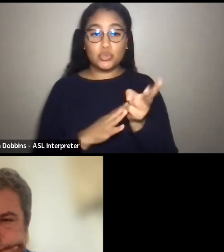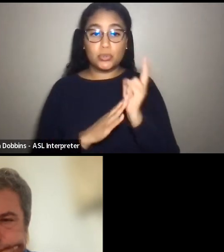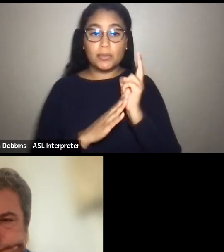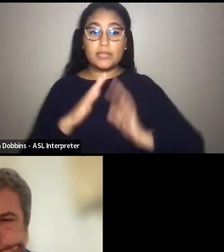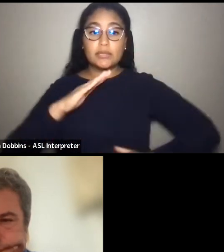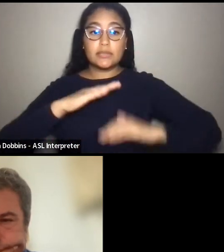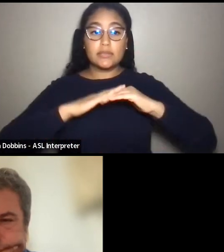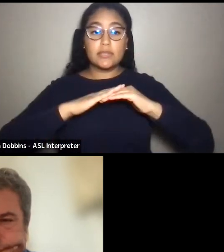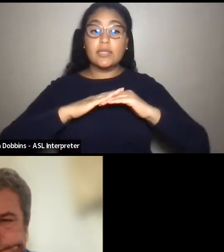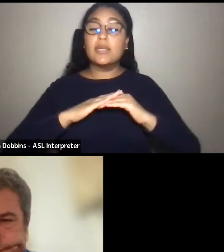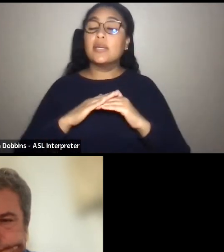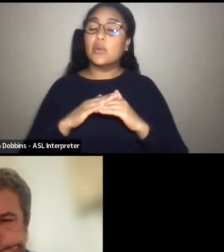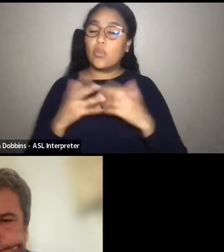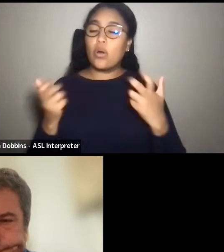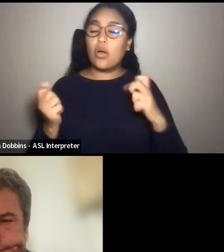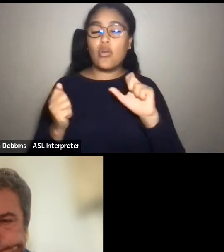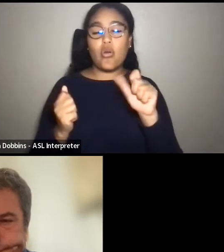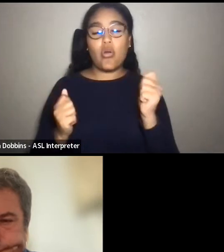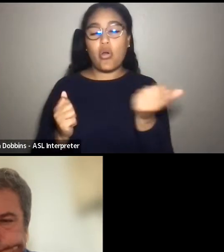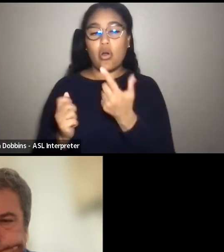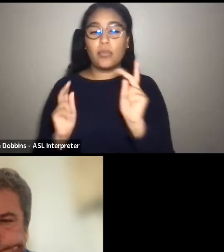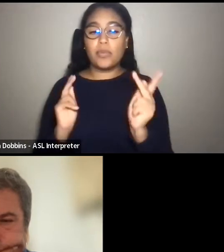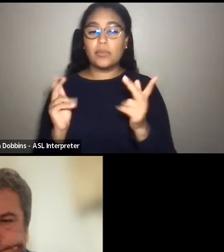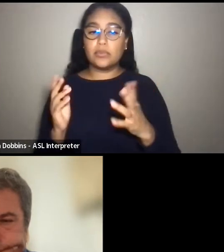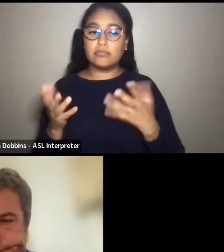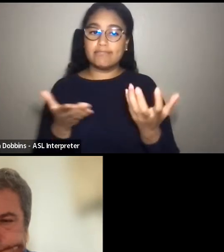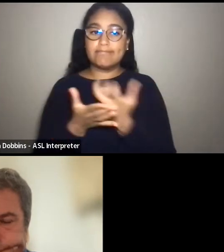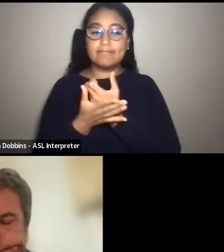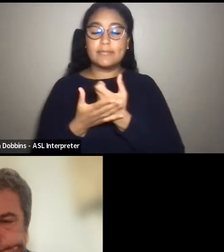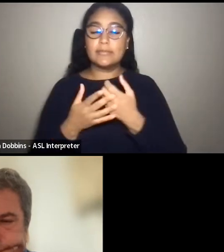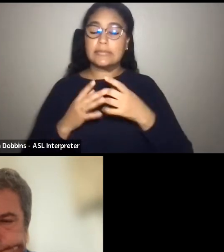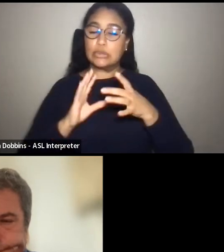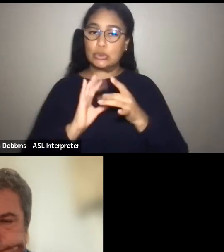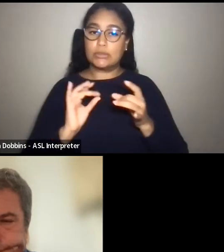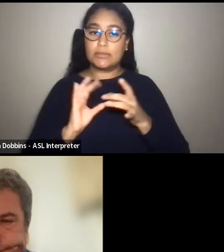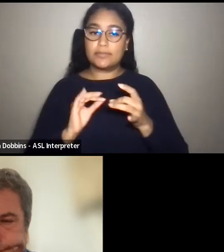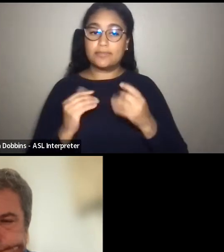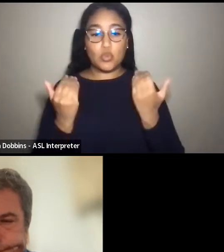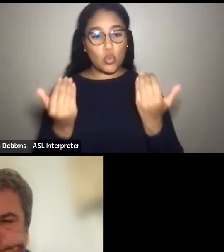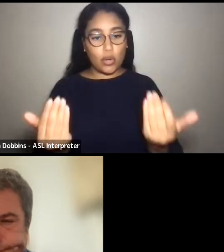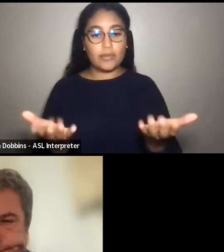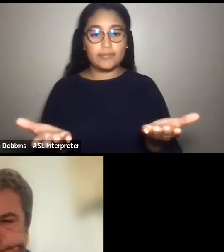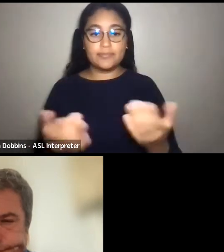to allow other people to have a chance to speak. Go ahead.